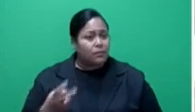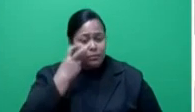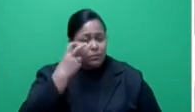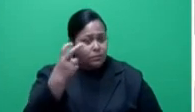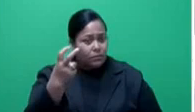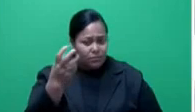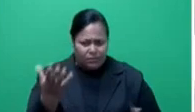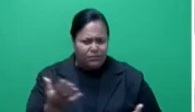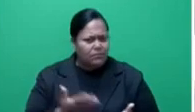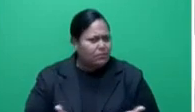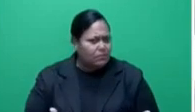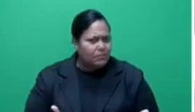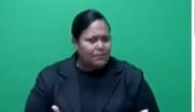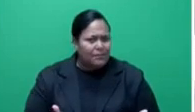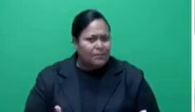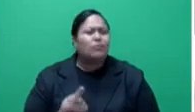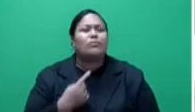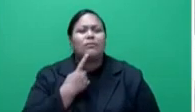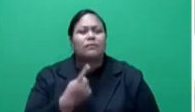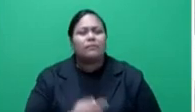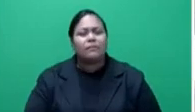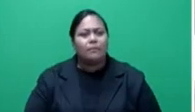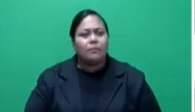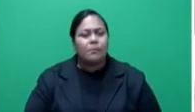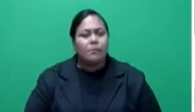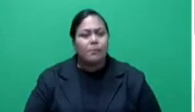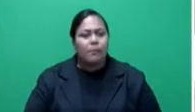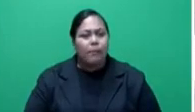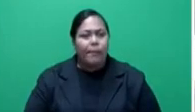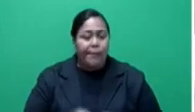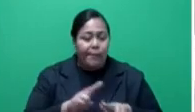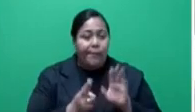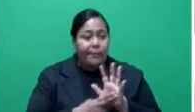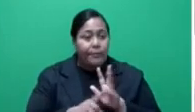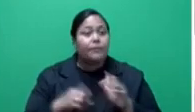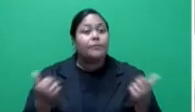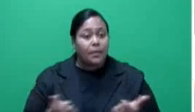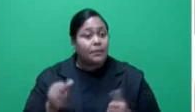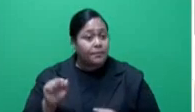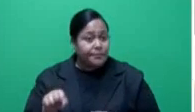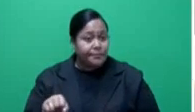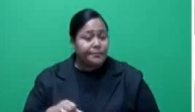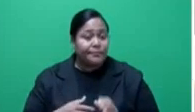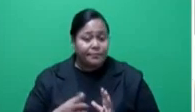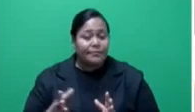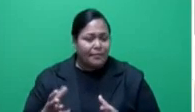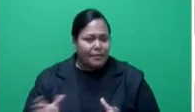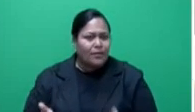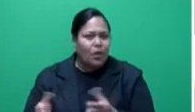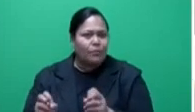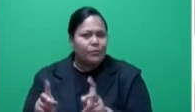support, sir. So, Mr. Speaker, sir, the FNU, of course, has a lot of potential. There's a lot of work to be done. I'd also like